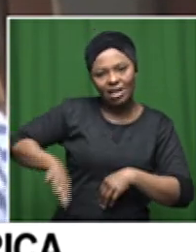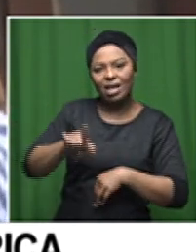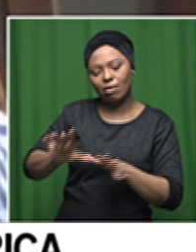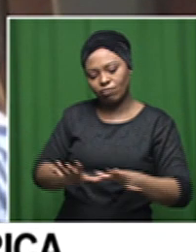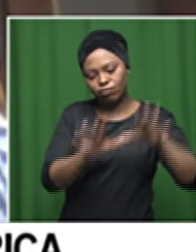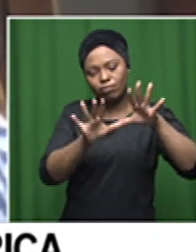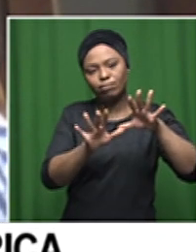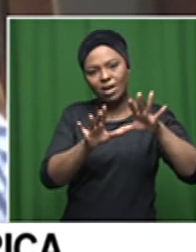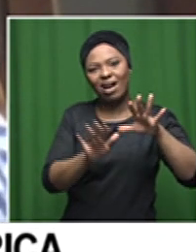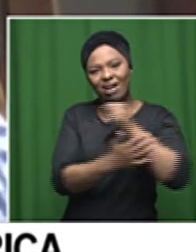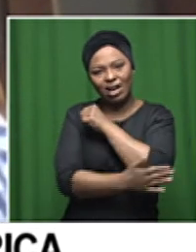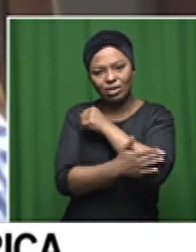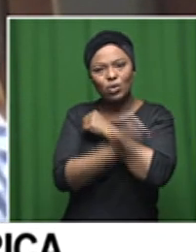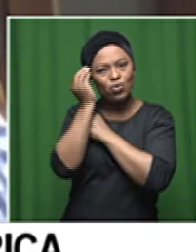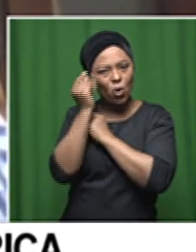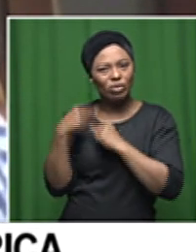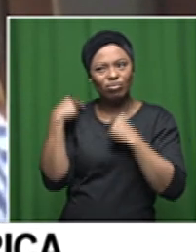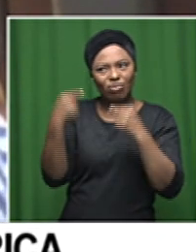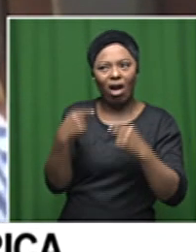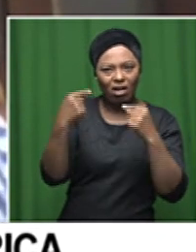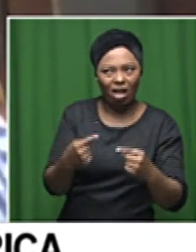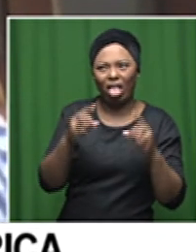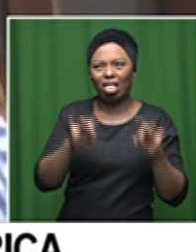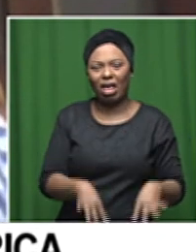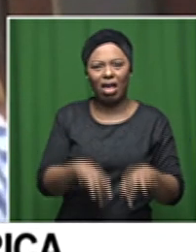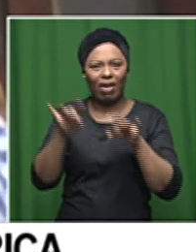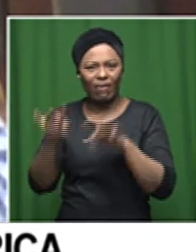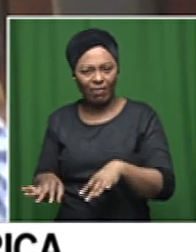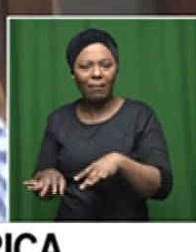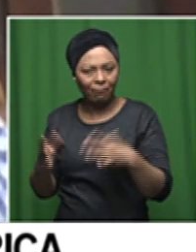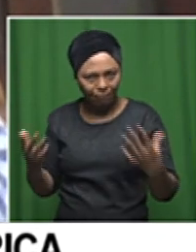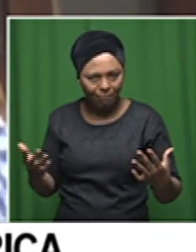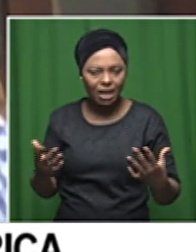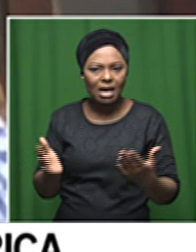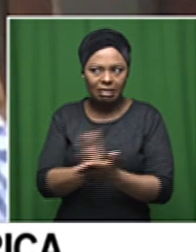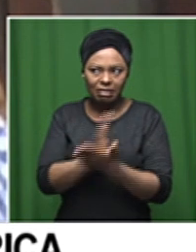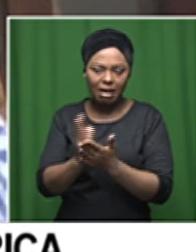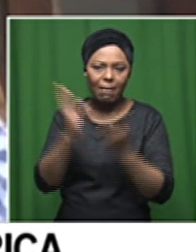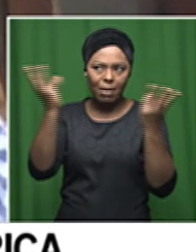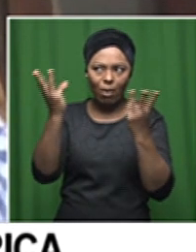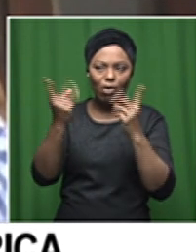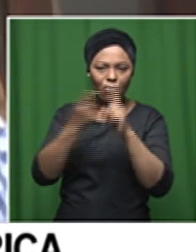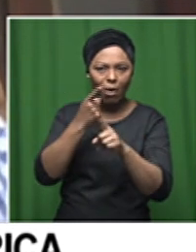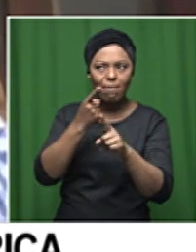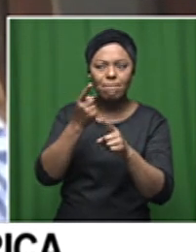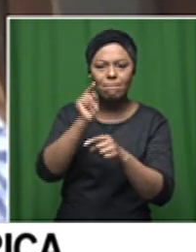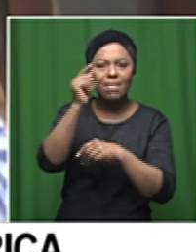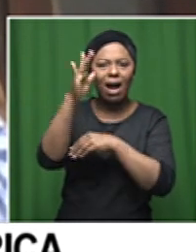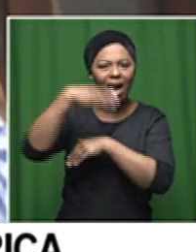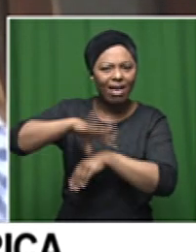struggles and the limitations, we get a lot of patients who are otherwise